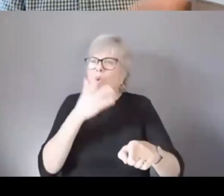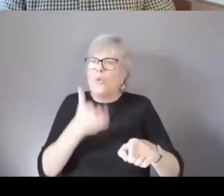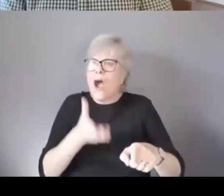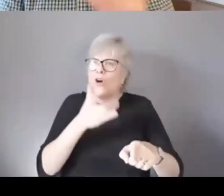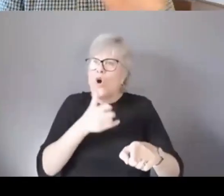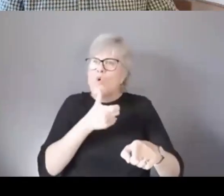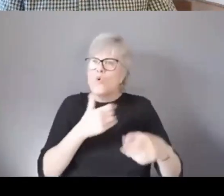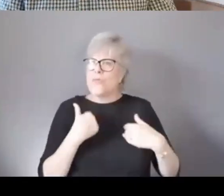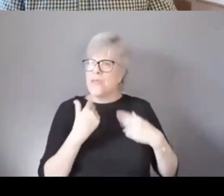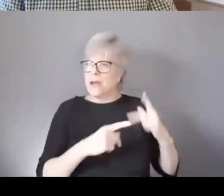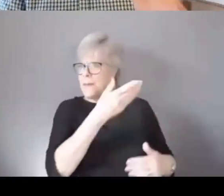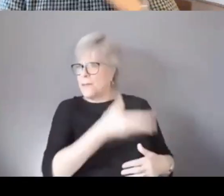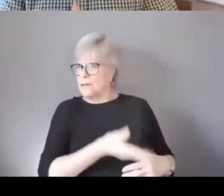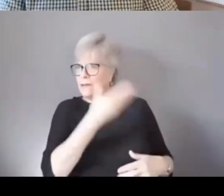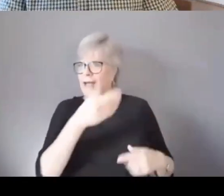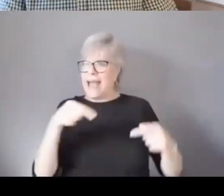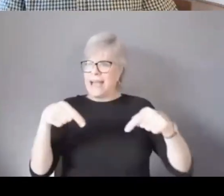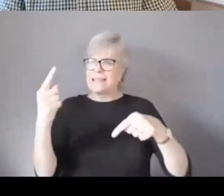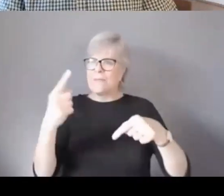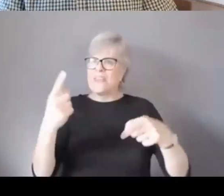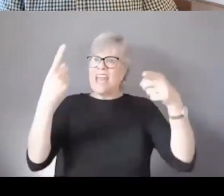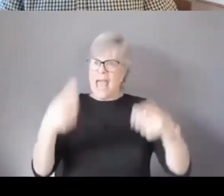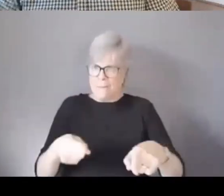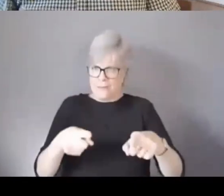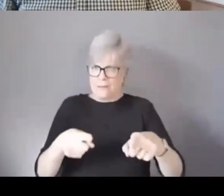So anxiety is something that happens. It's not who you are.